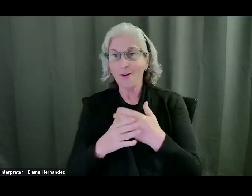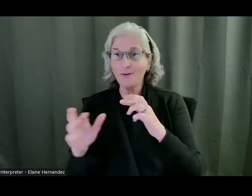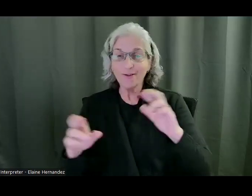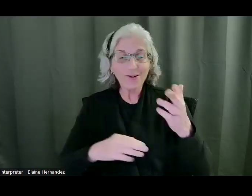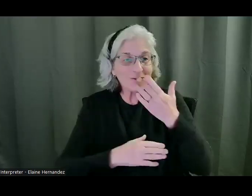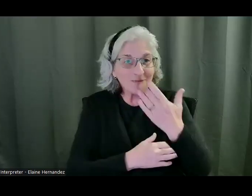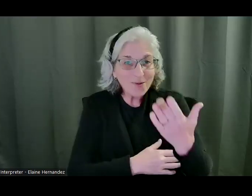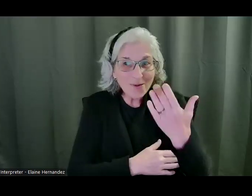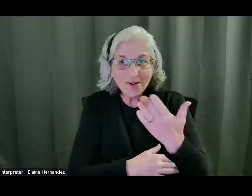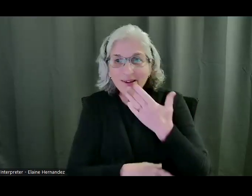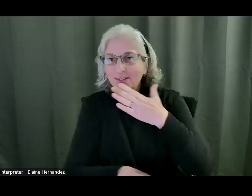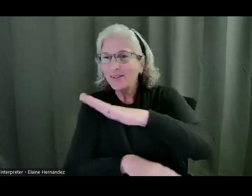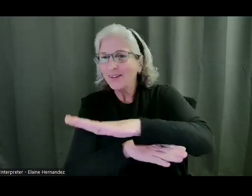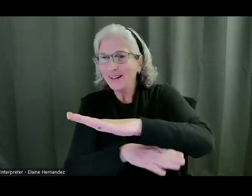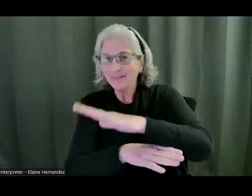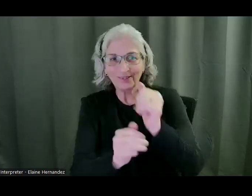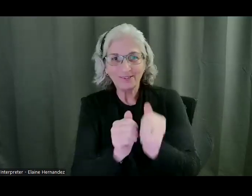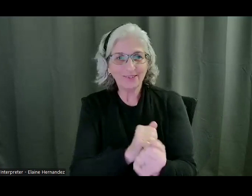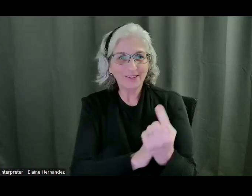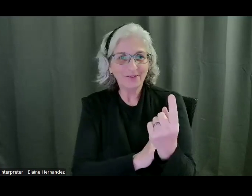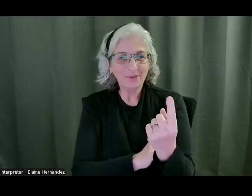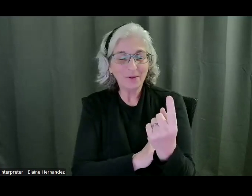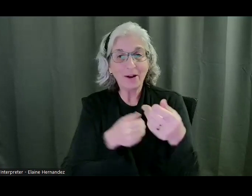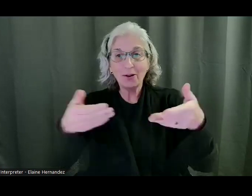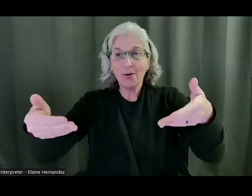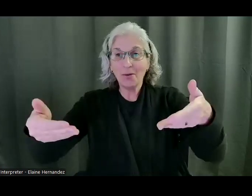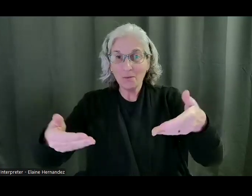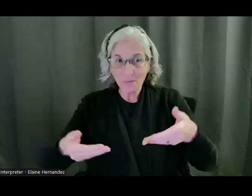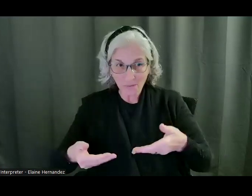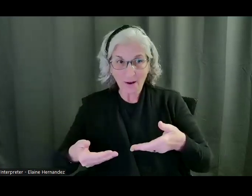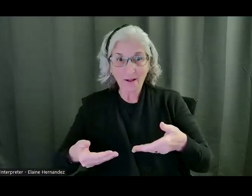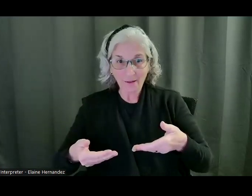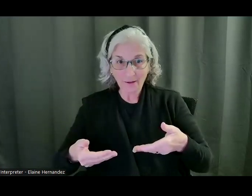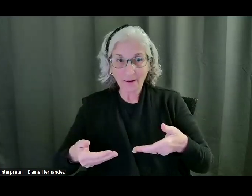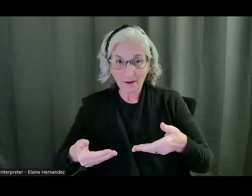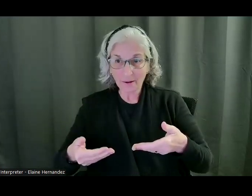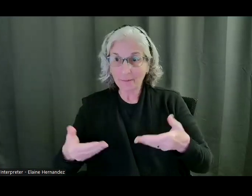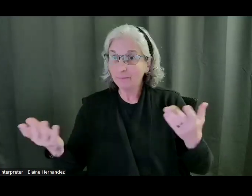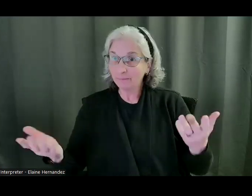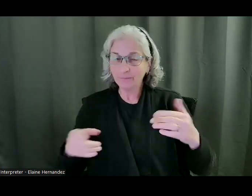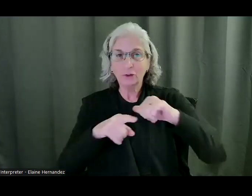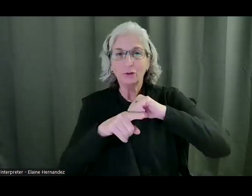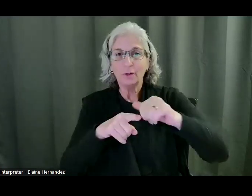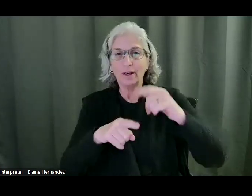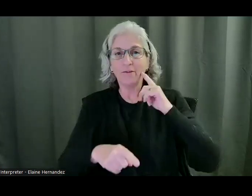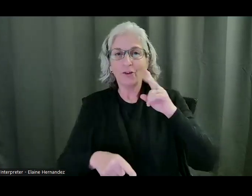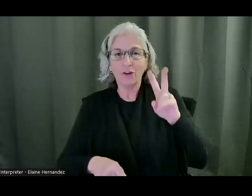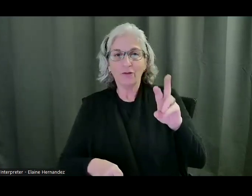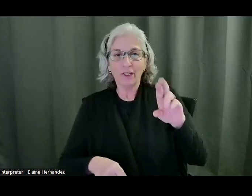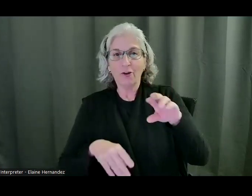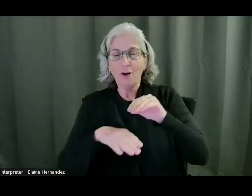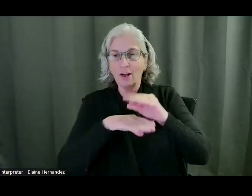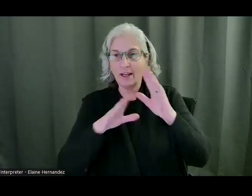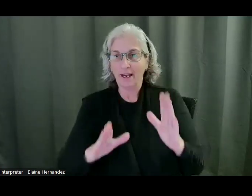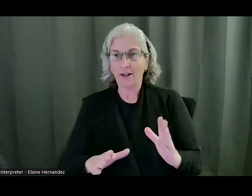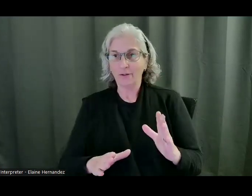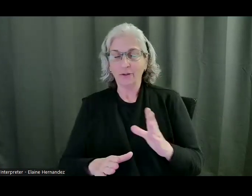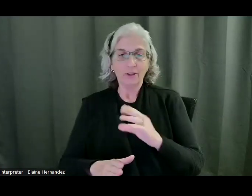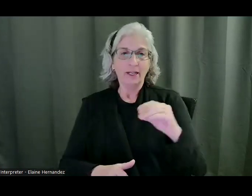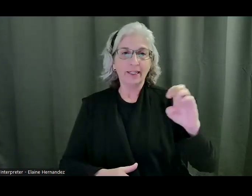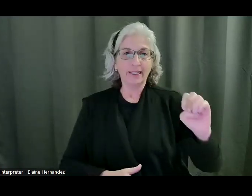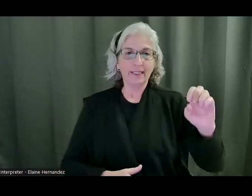morning or good afternoon, everyone. Welcome to training for VR counselors and